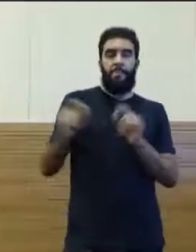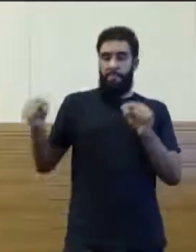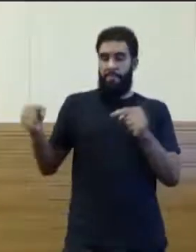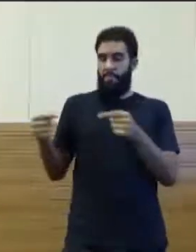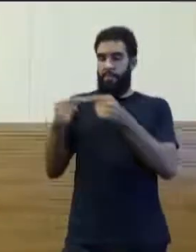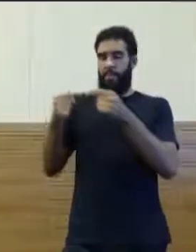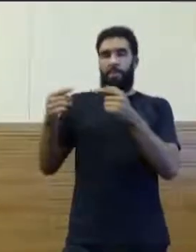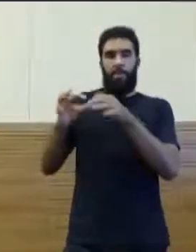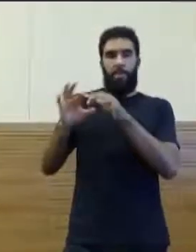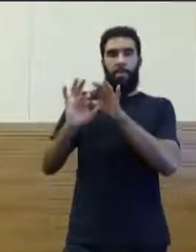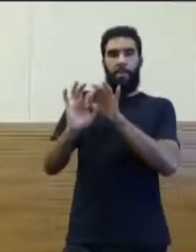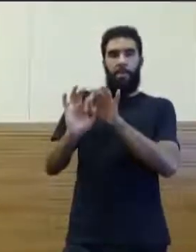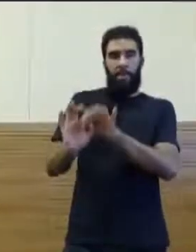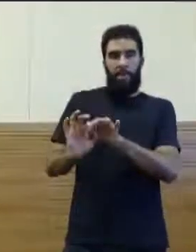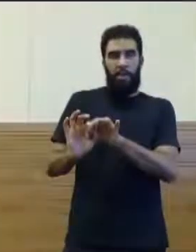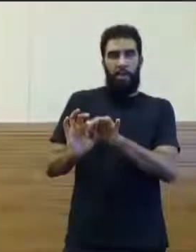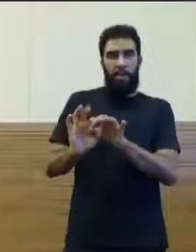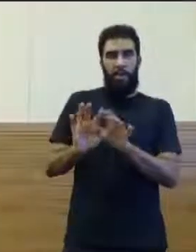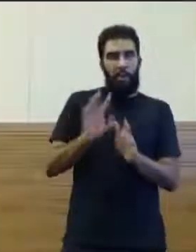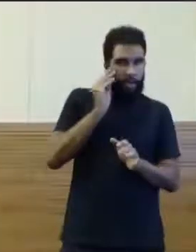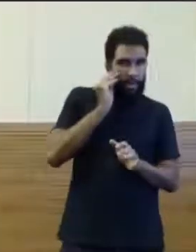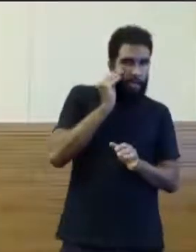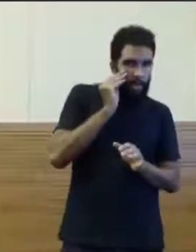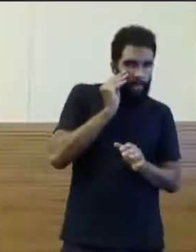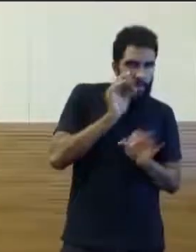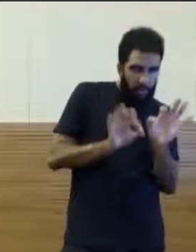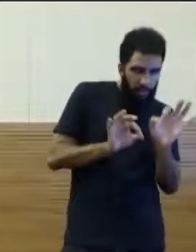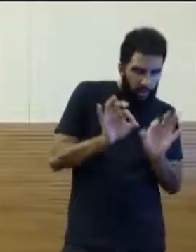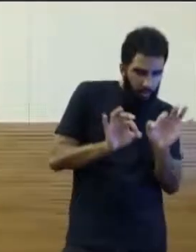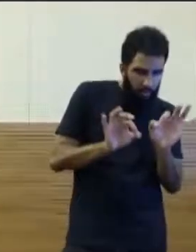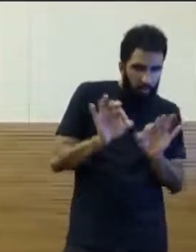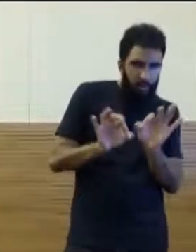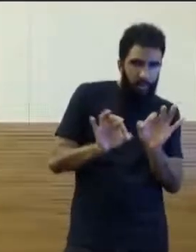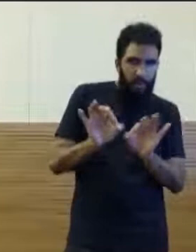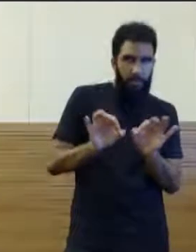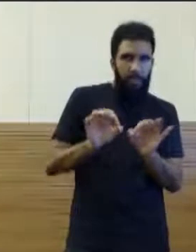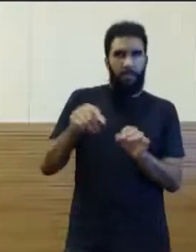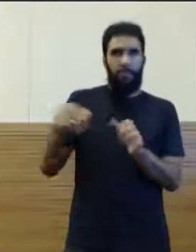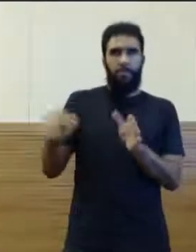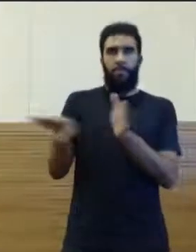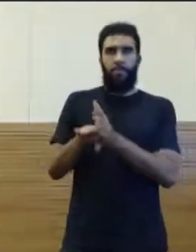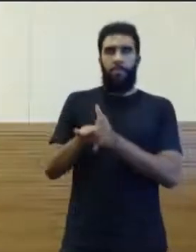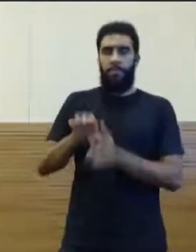but did the link and preparing the terrain for what is the